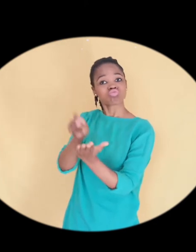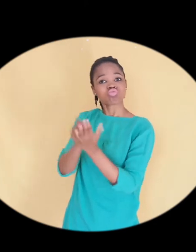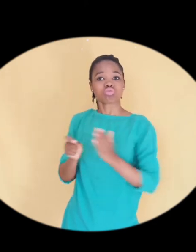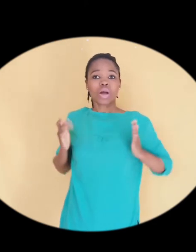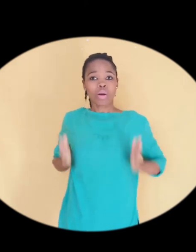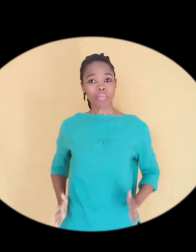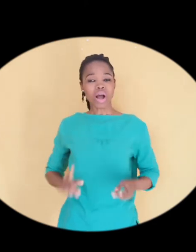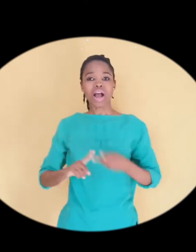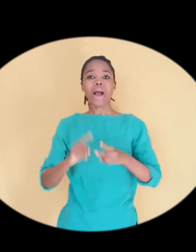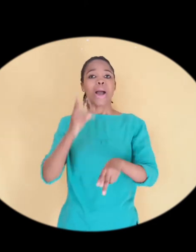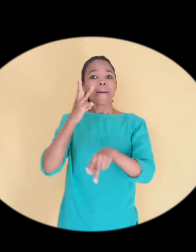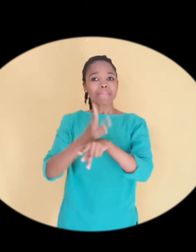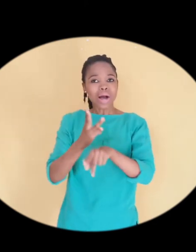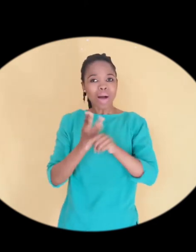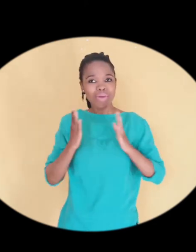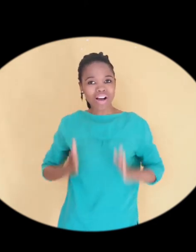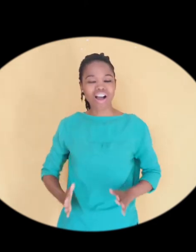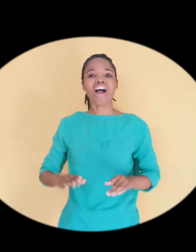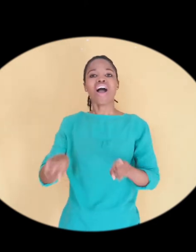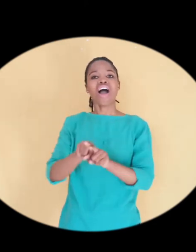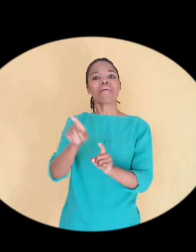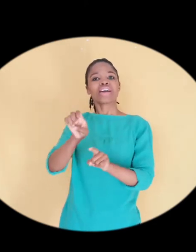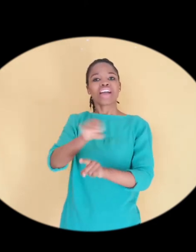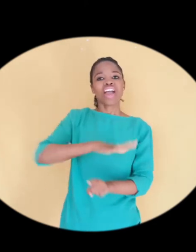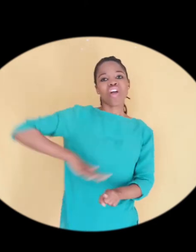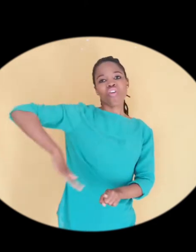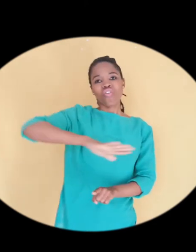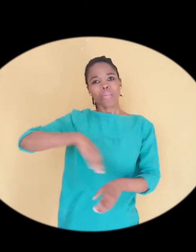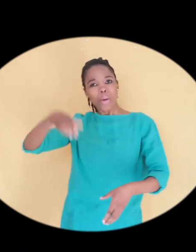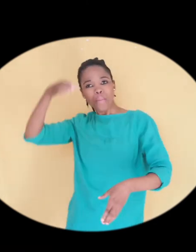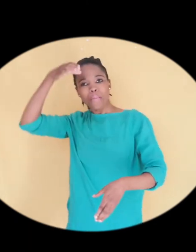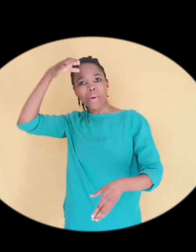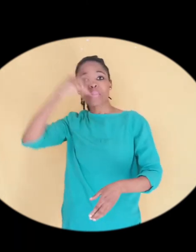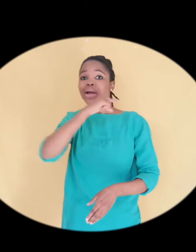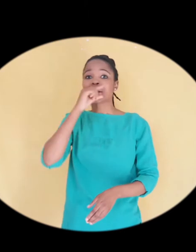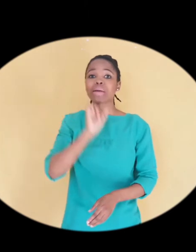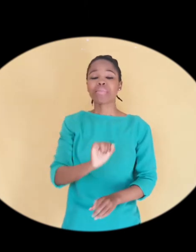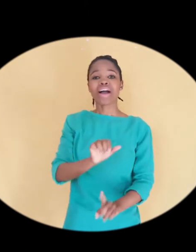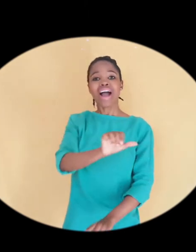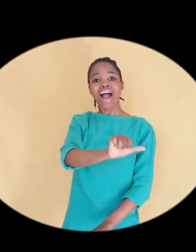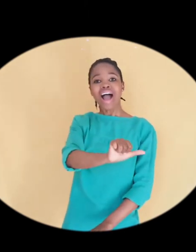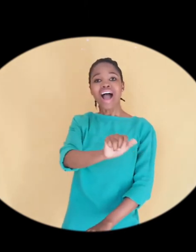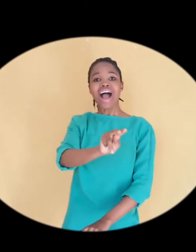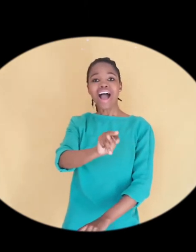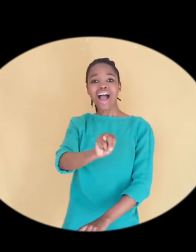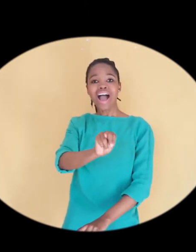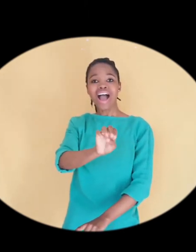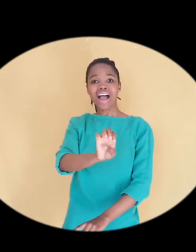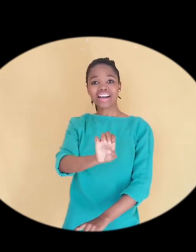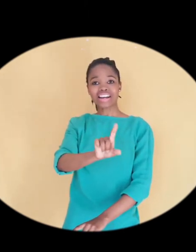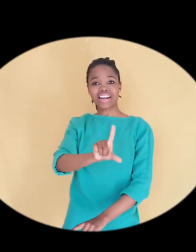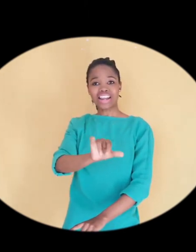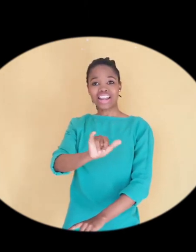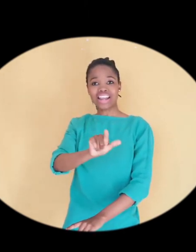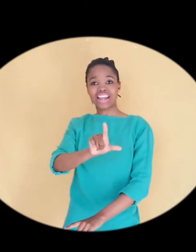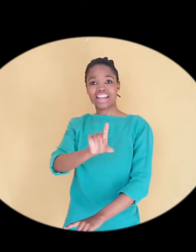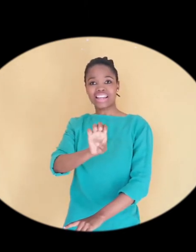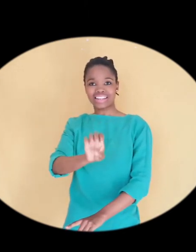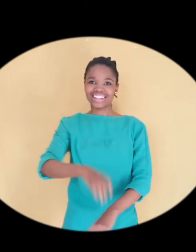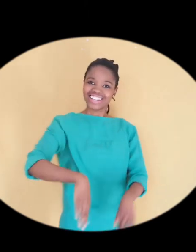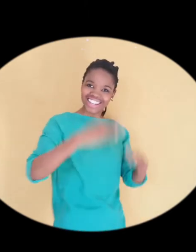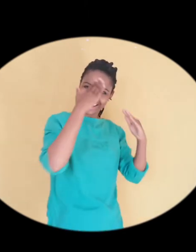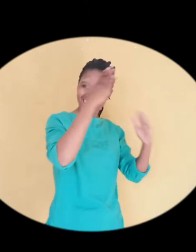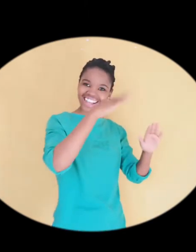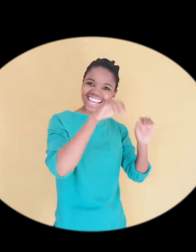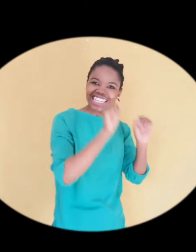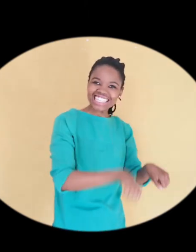author, another environmental scientist. I'm here with Anelile Gibixeko. Yes.